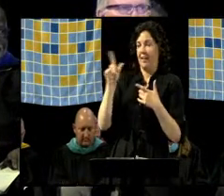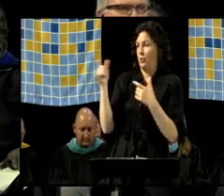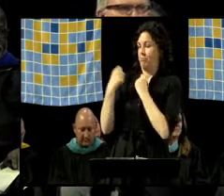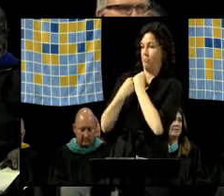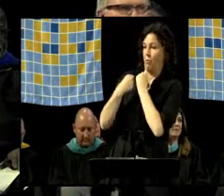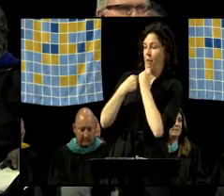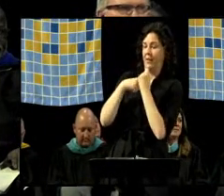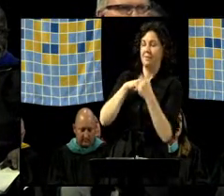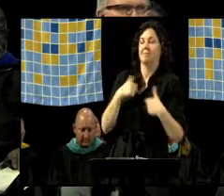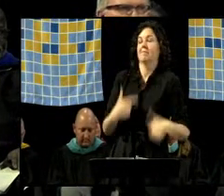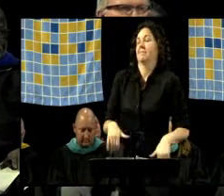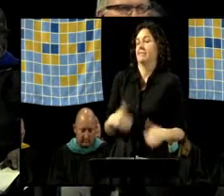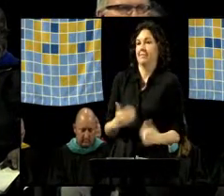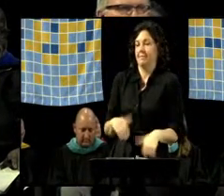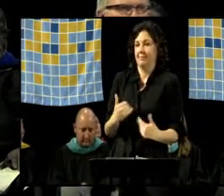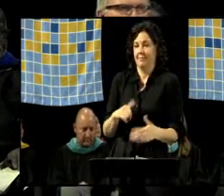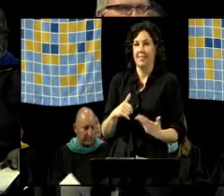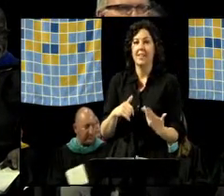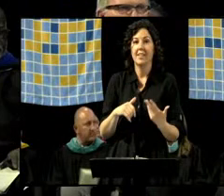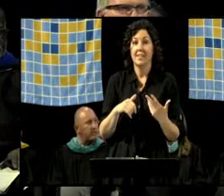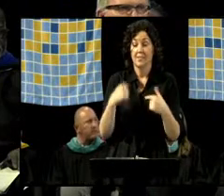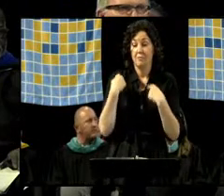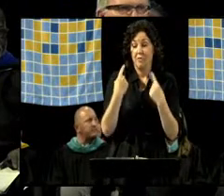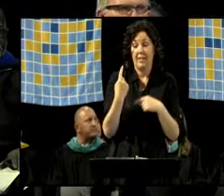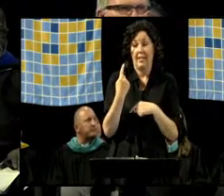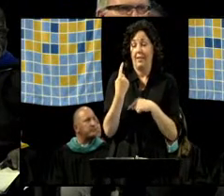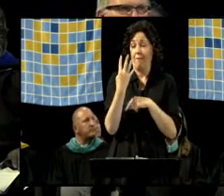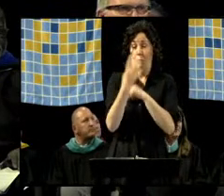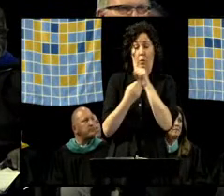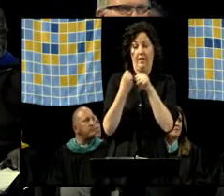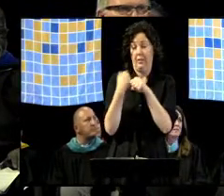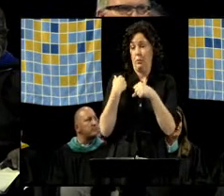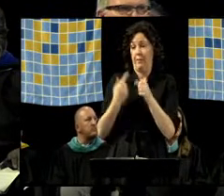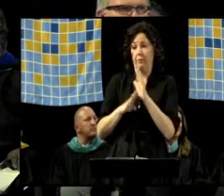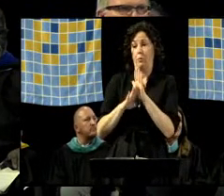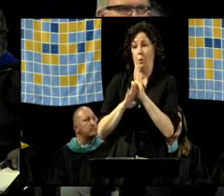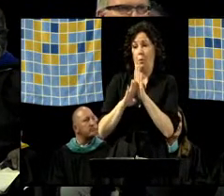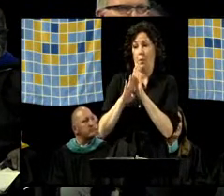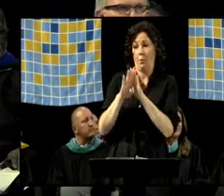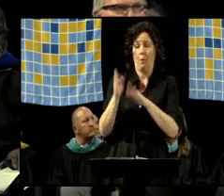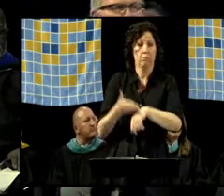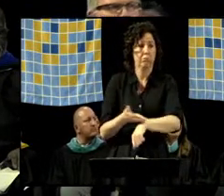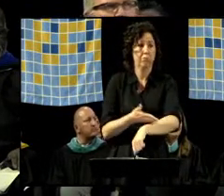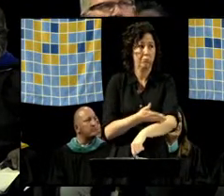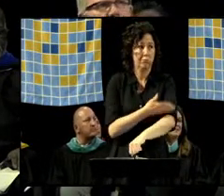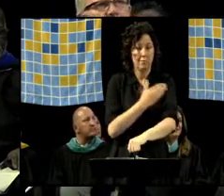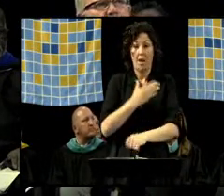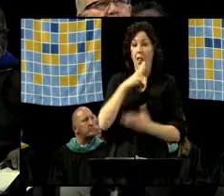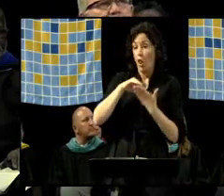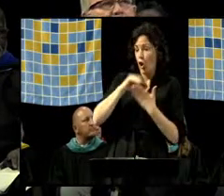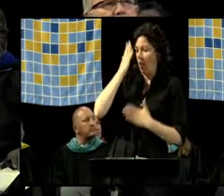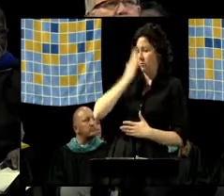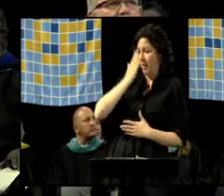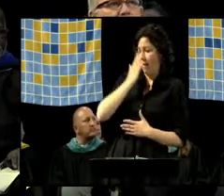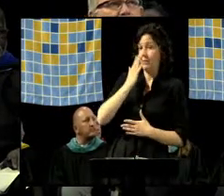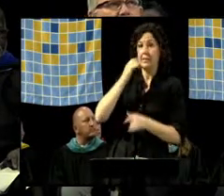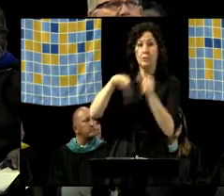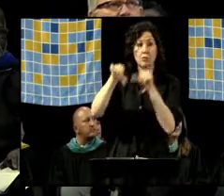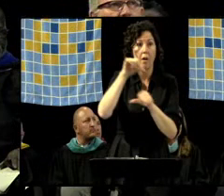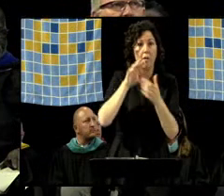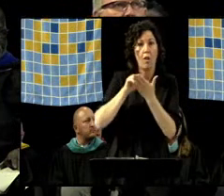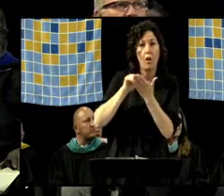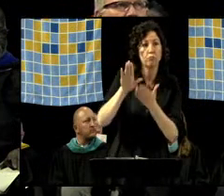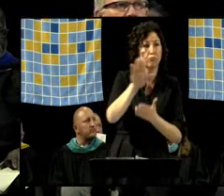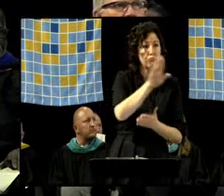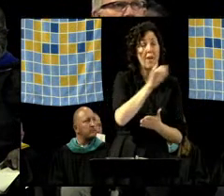Over the last 4 years, the Class of 23 has grown so much, not only learning about ourselves, but about each other. I could stand